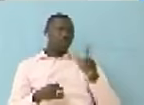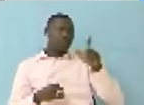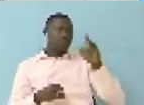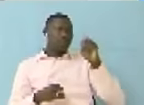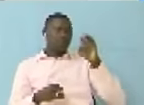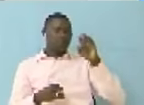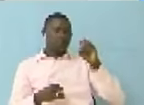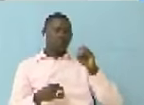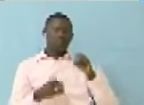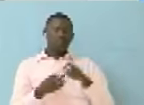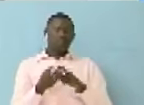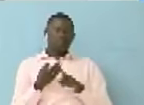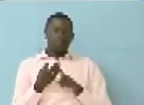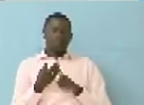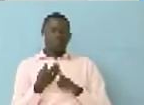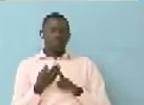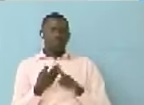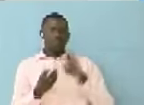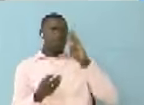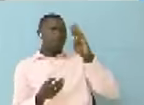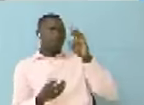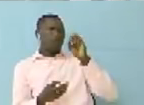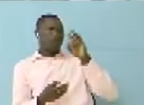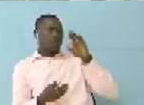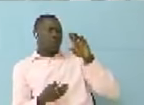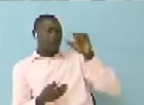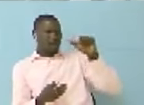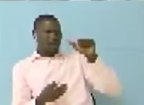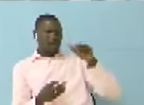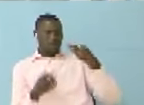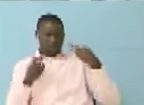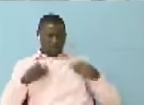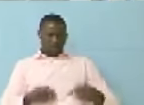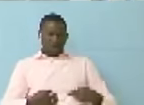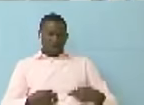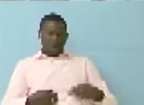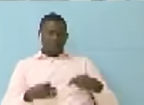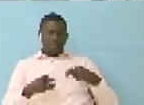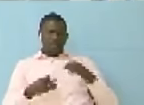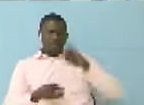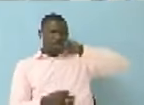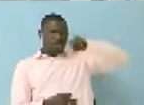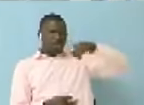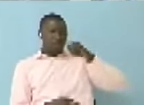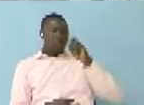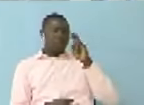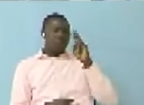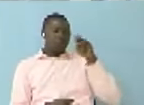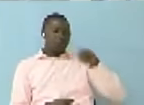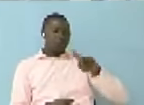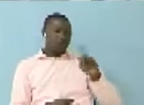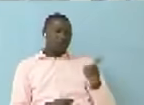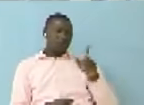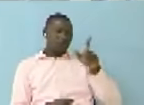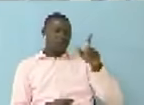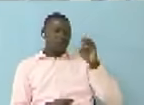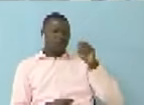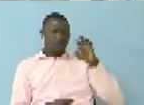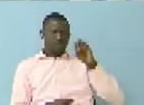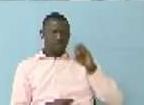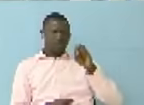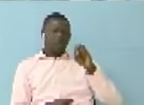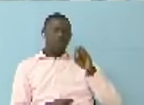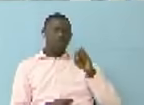Bora Koli, did he wear the jungler uniform? Bora Koli dum faka jungler la uniform odun I have not seen him wear jungler uniform. Nenemaje